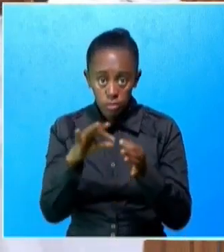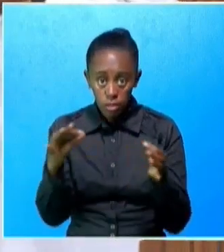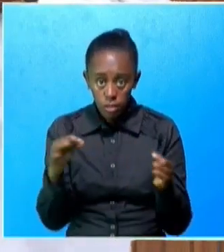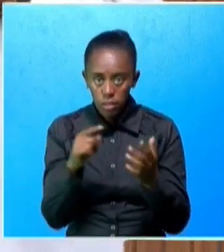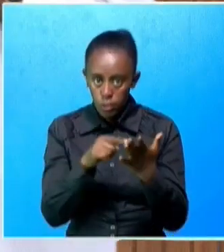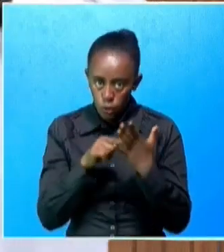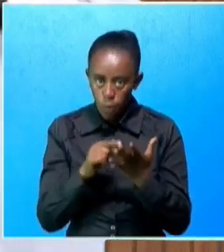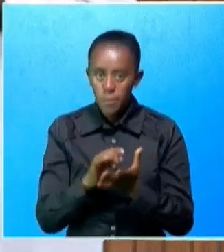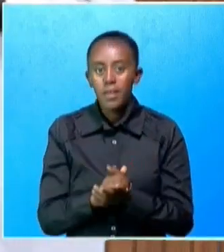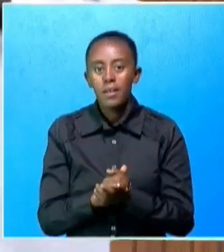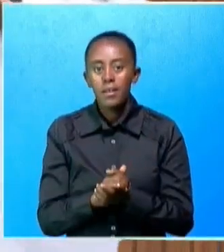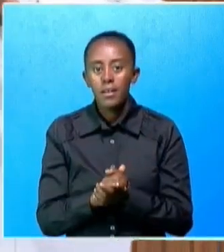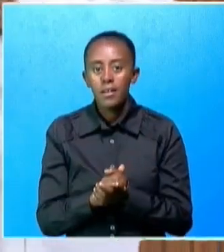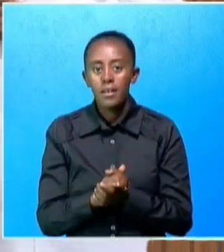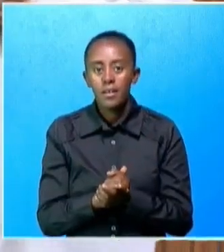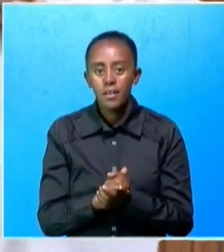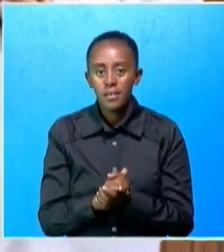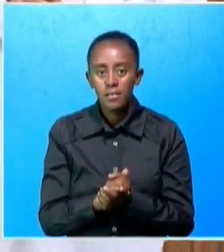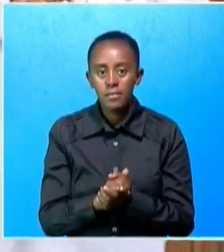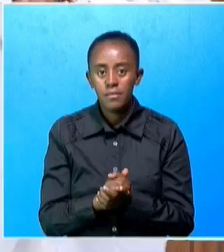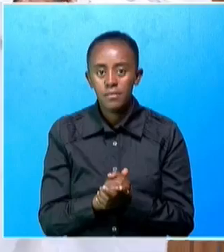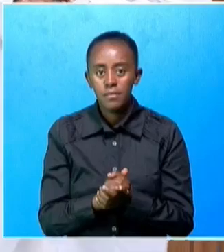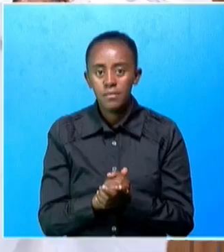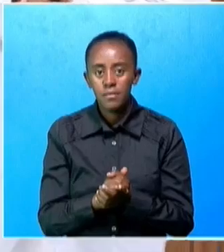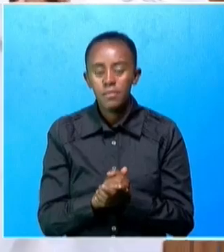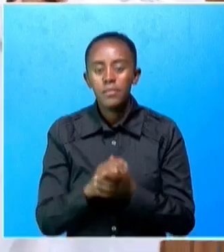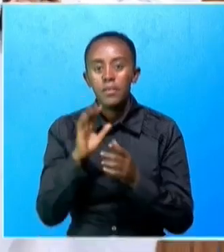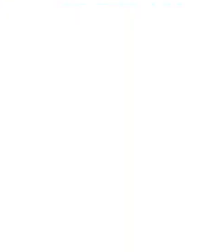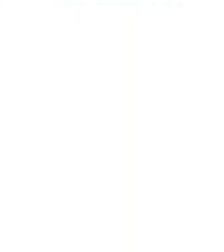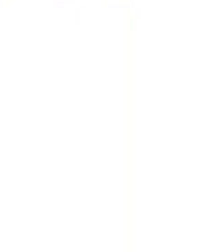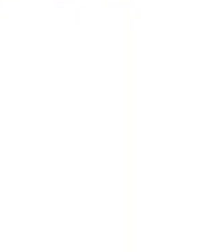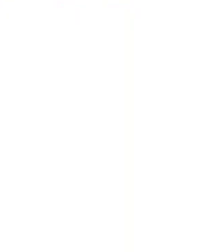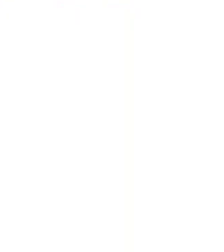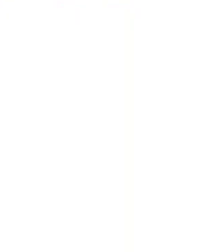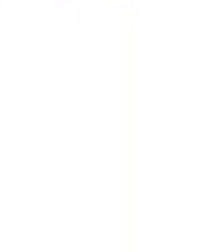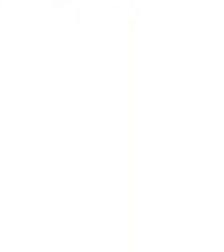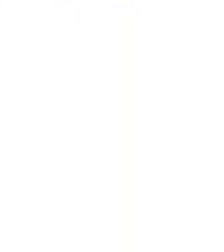me so as to make type and conditionals.